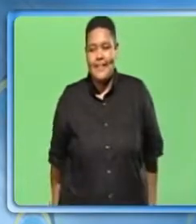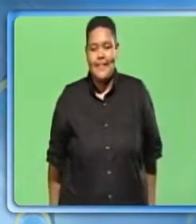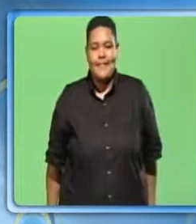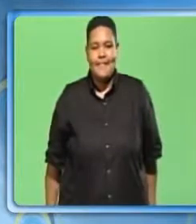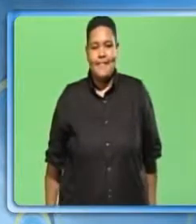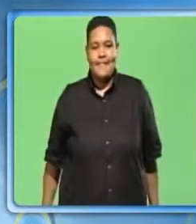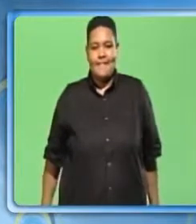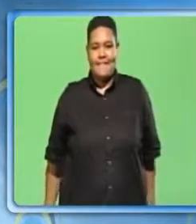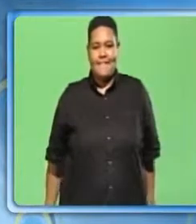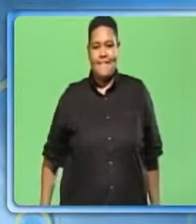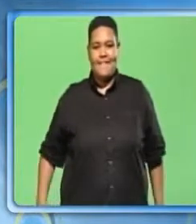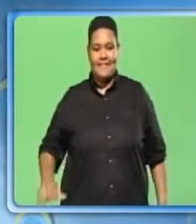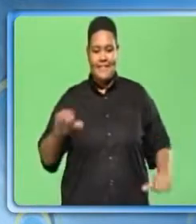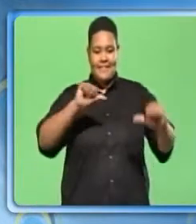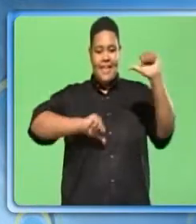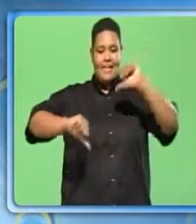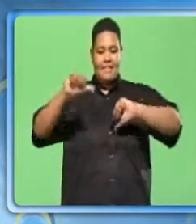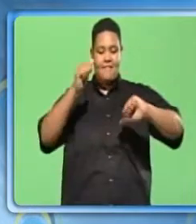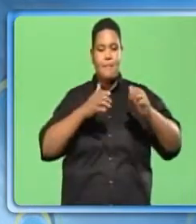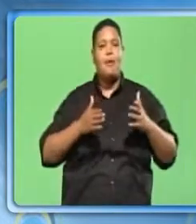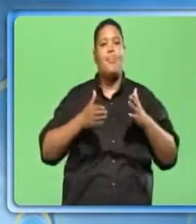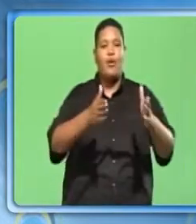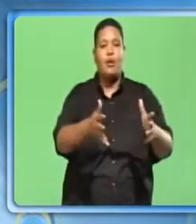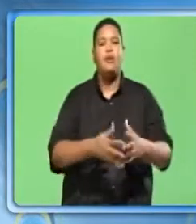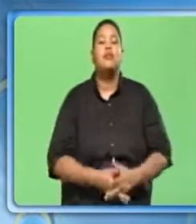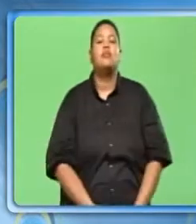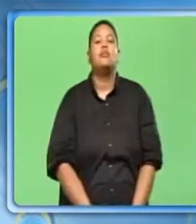The scientific method.